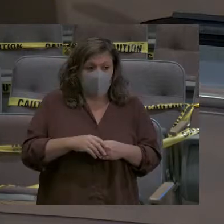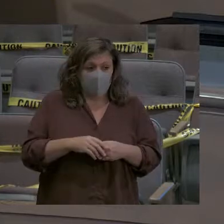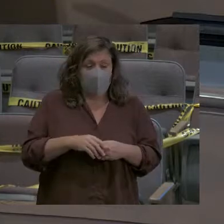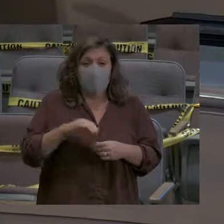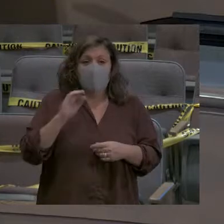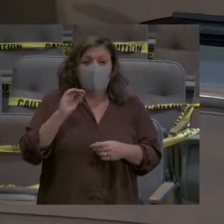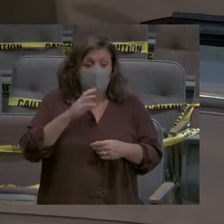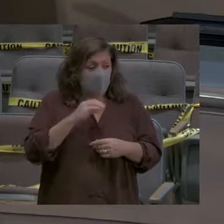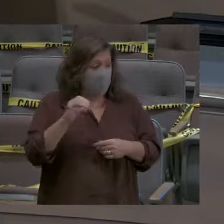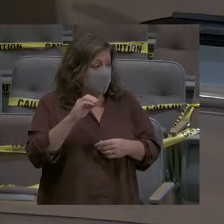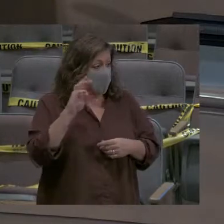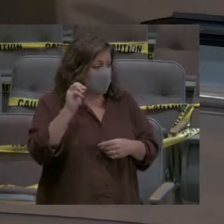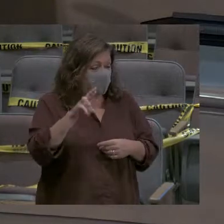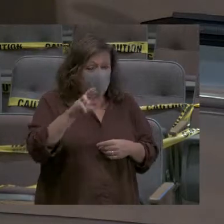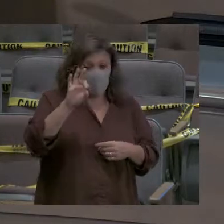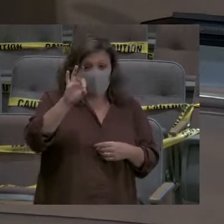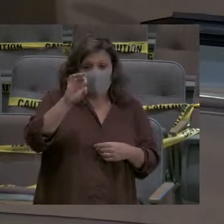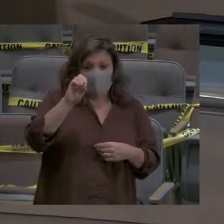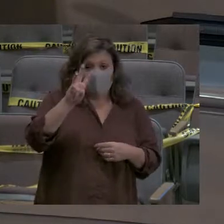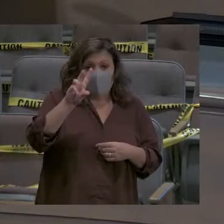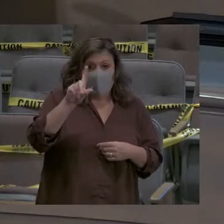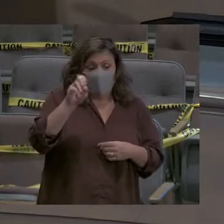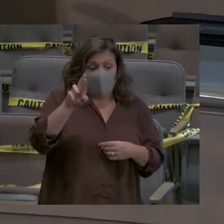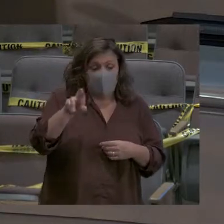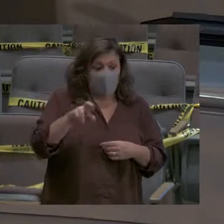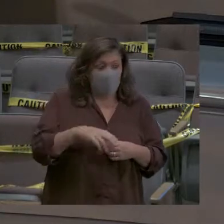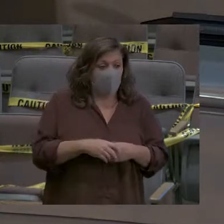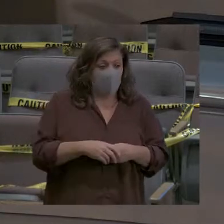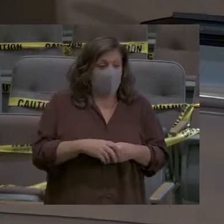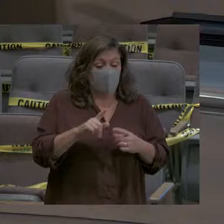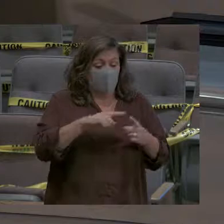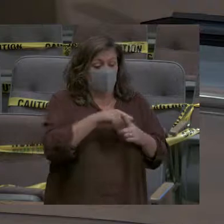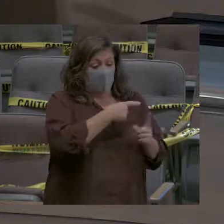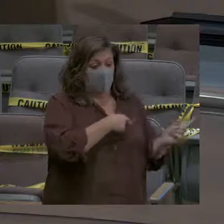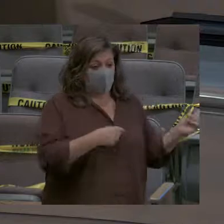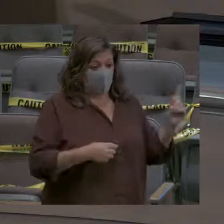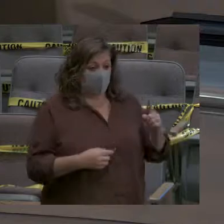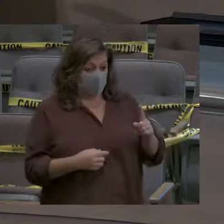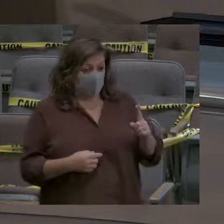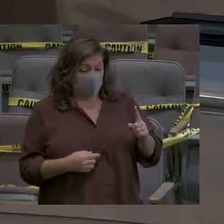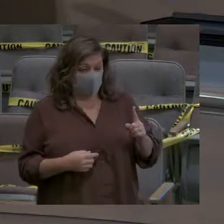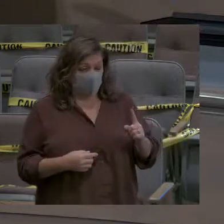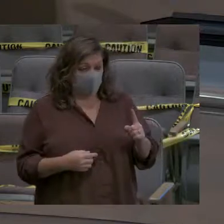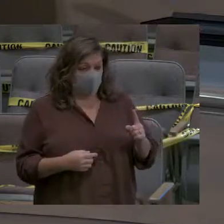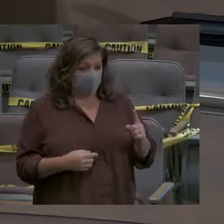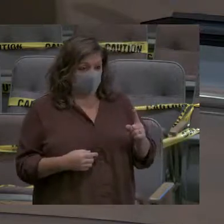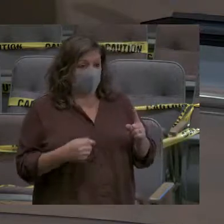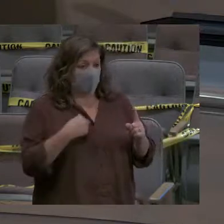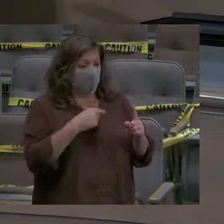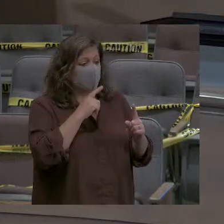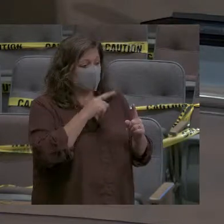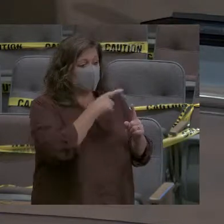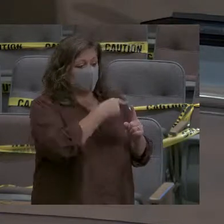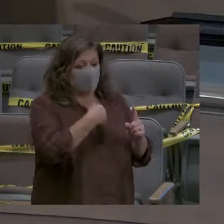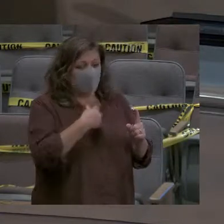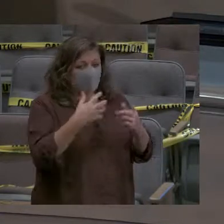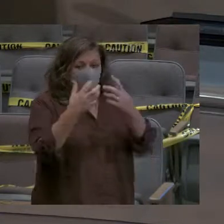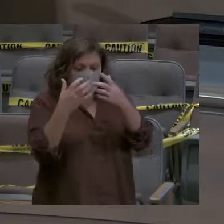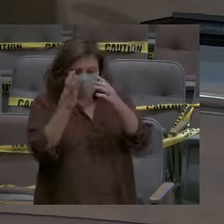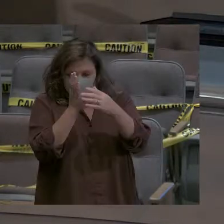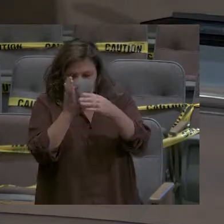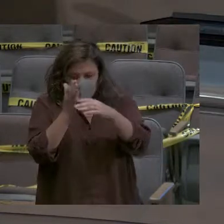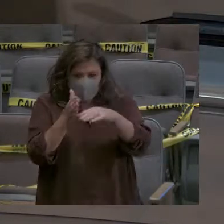Mr. Fowler, as you come and give your presentation, and I'm pretty sure you have it broke down, the demographic